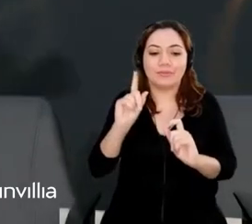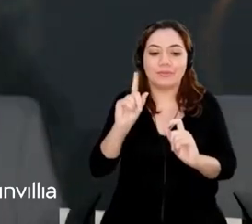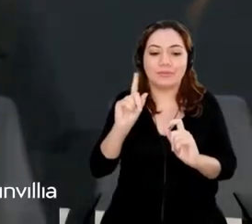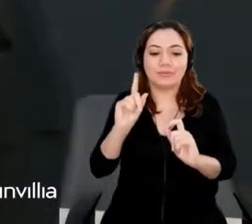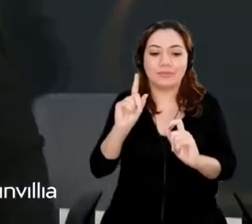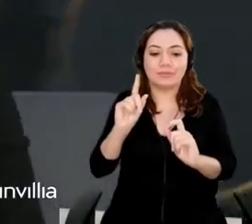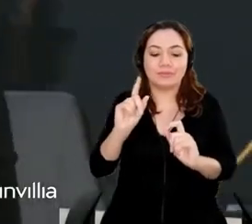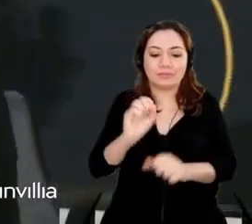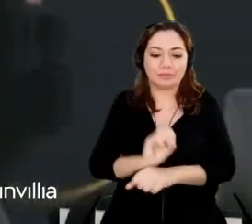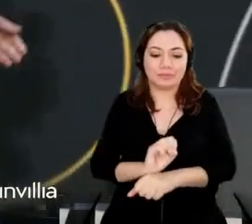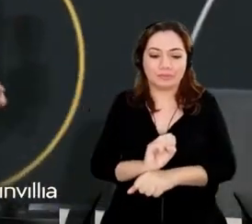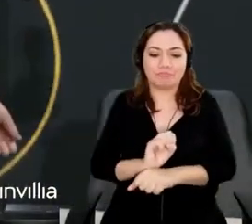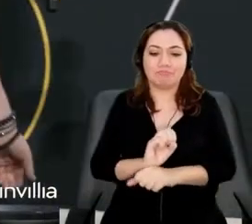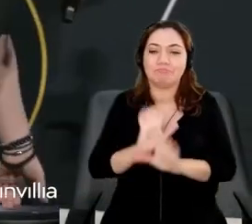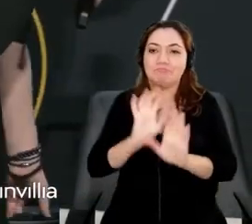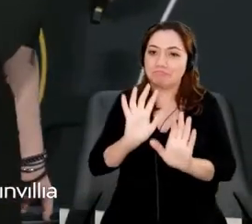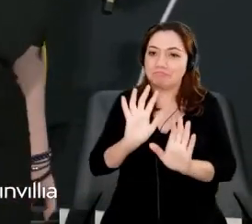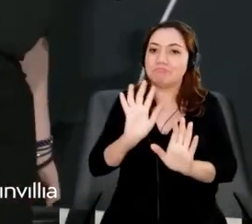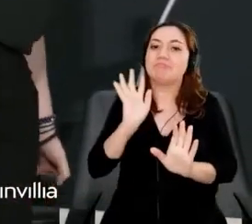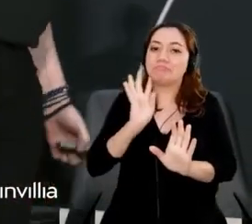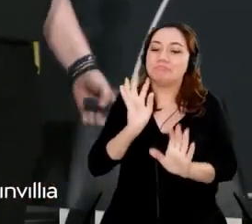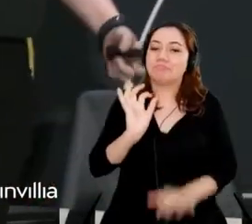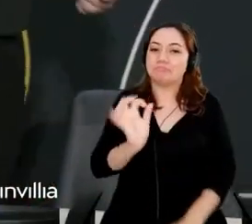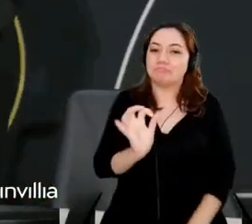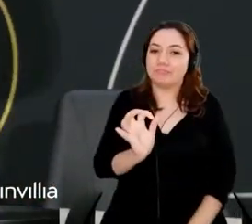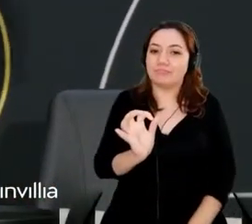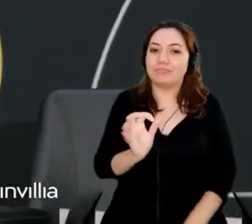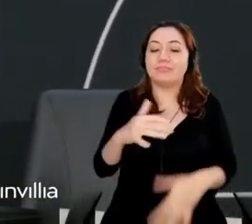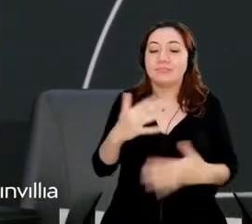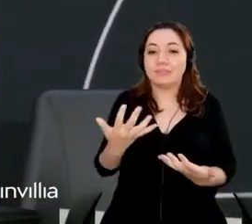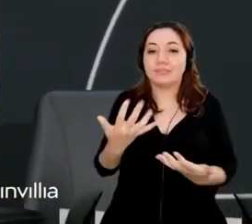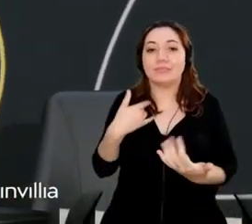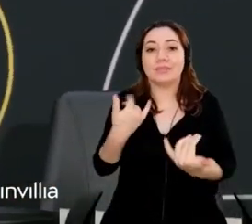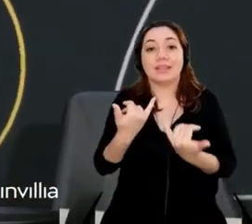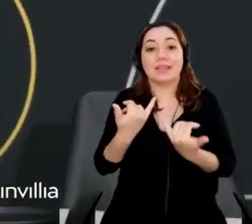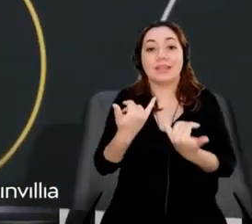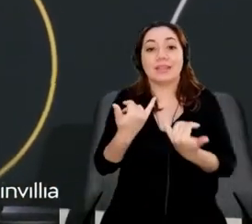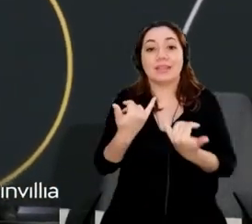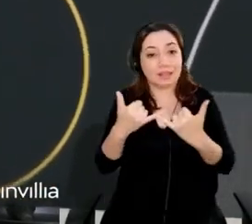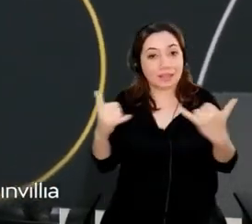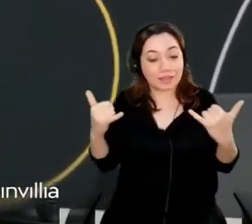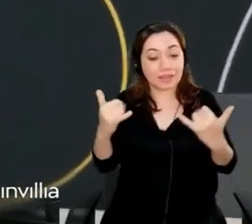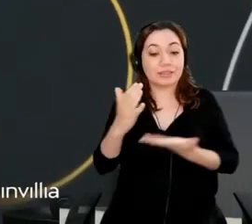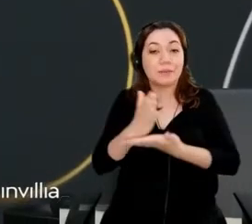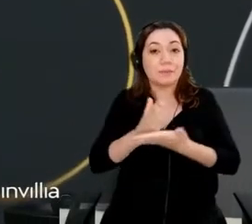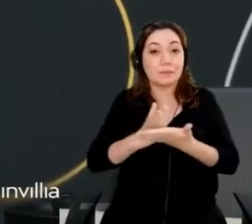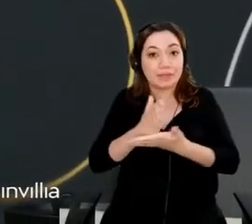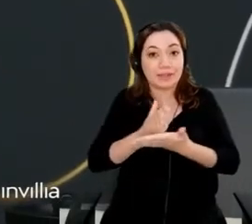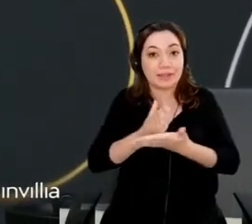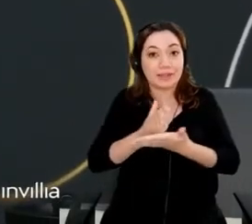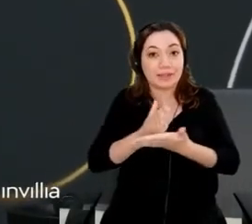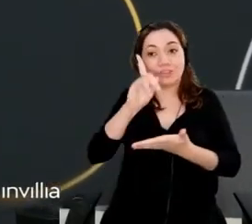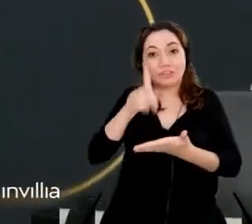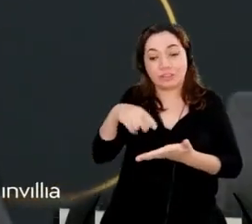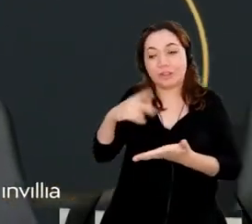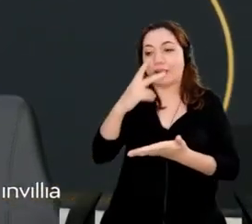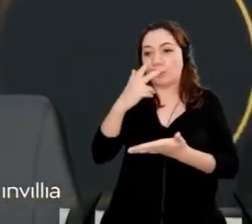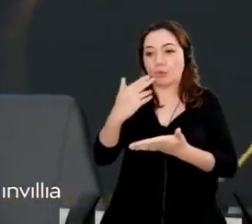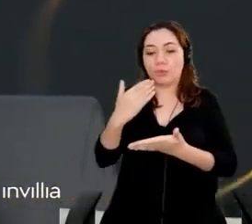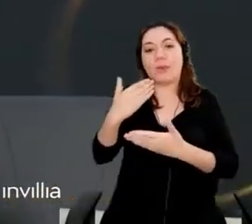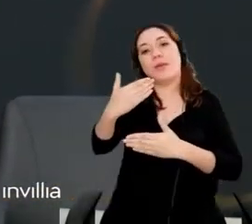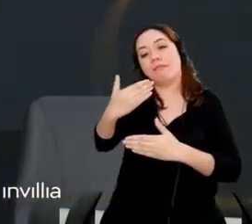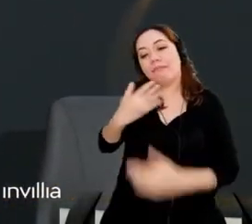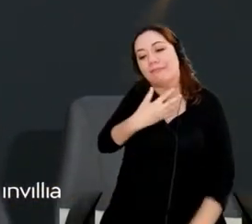Oh, right there, great. So half of our energy is used for digestion, and the other half is